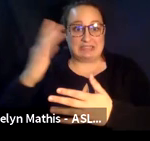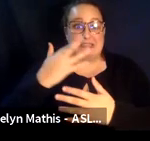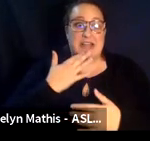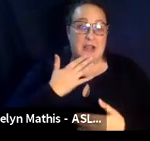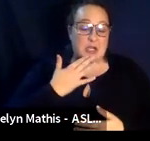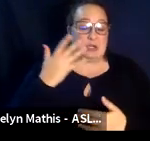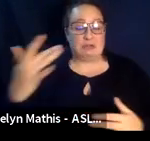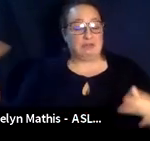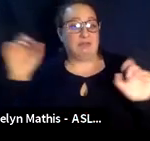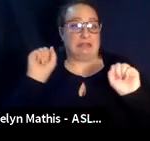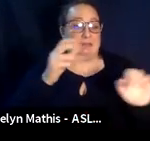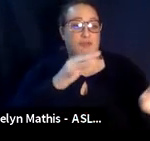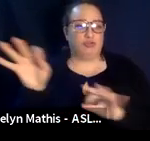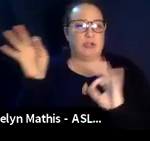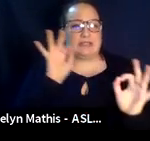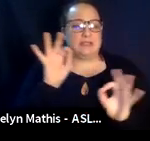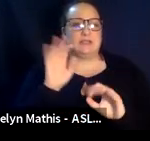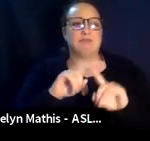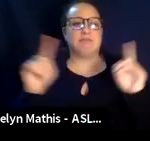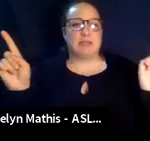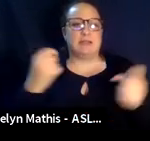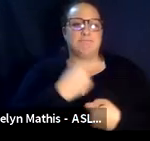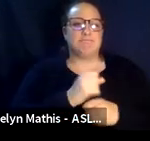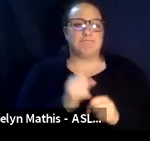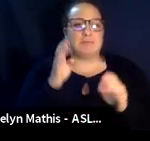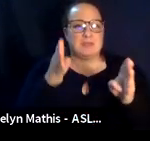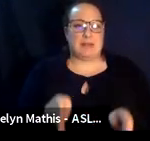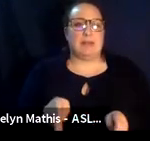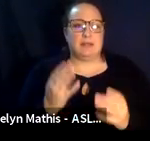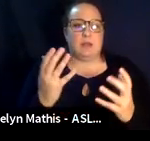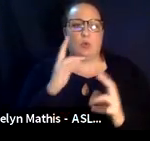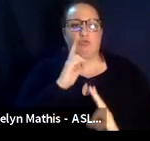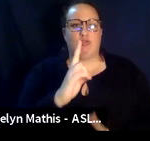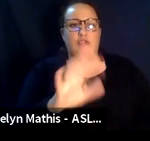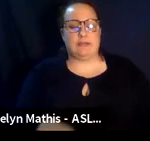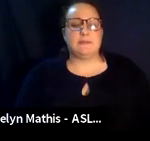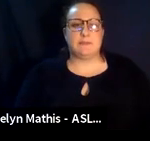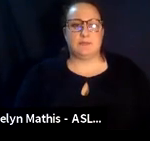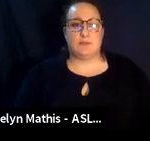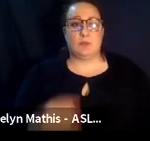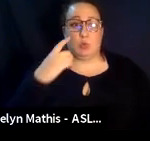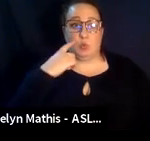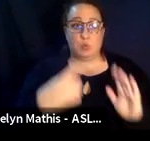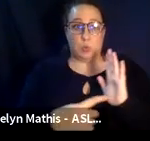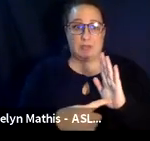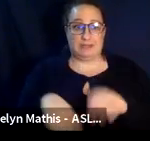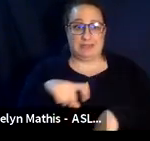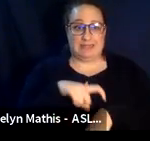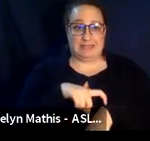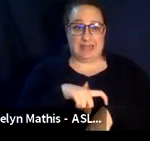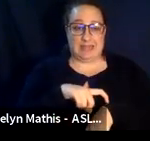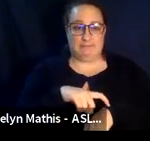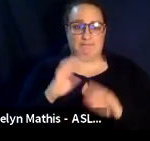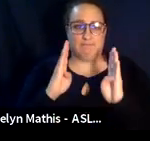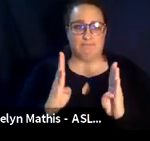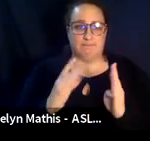distracting, but they made this independently, and so I wanted to honor that. You'll notice that there's a time frame in here,